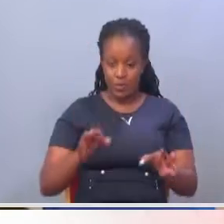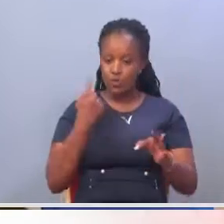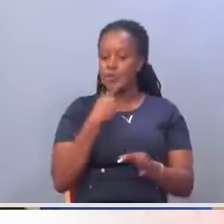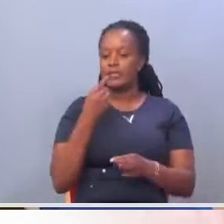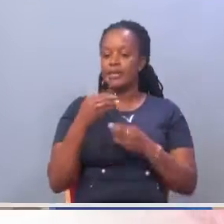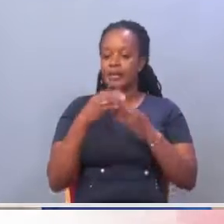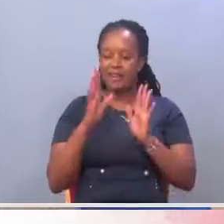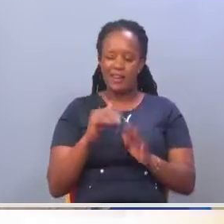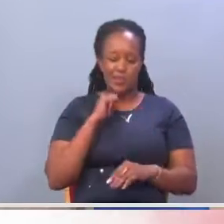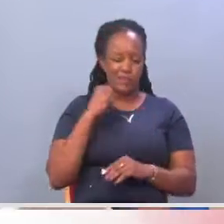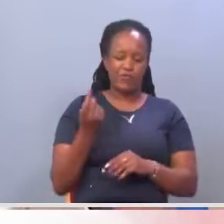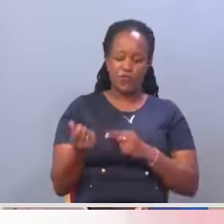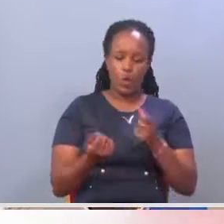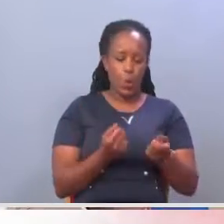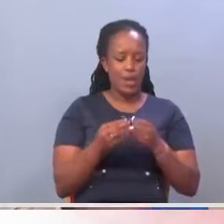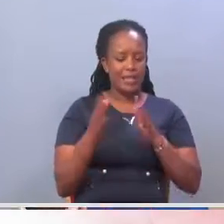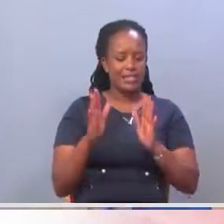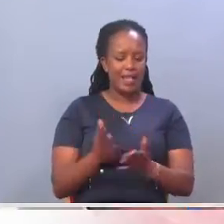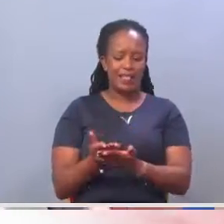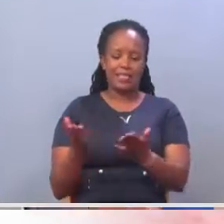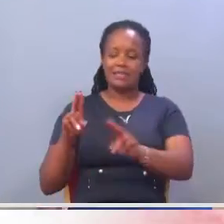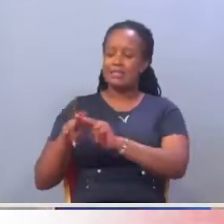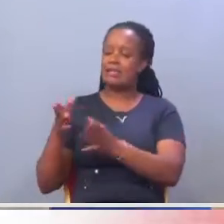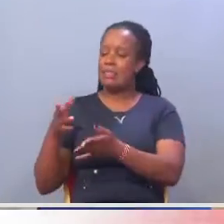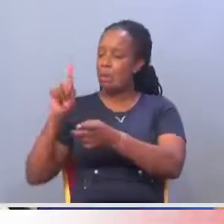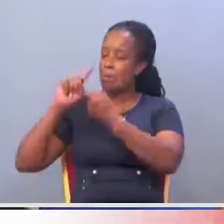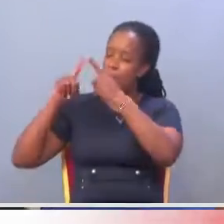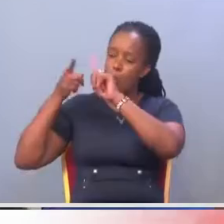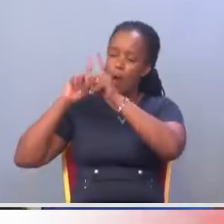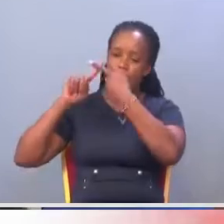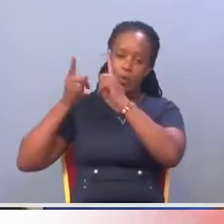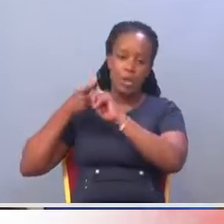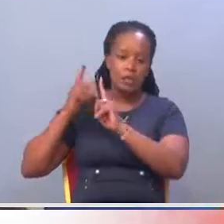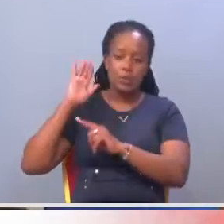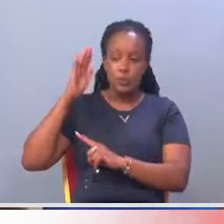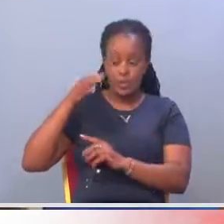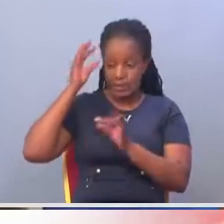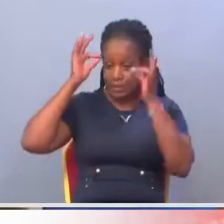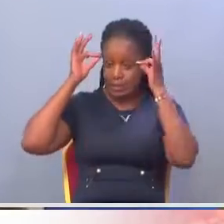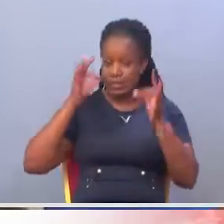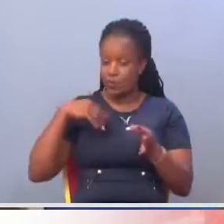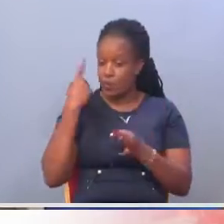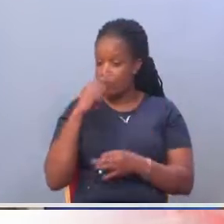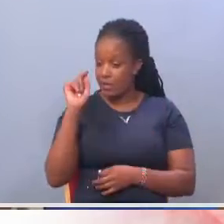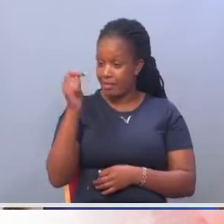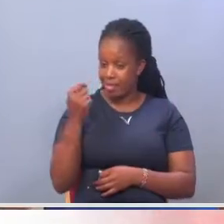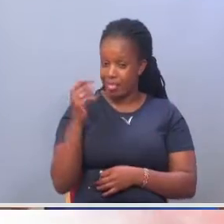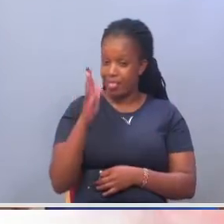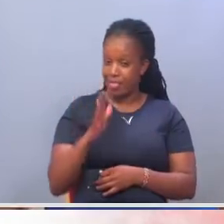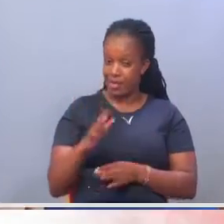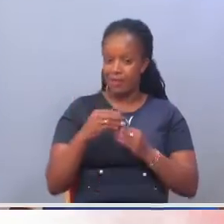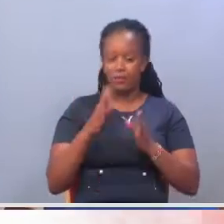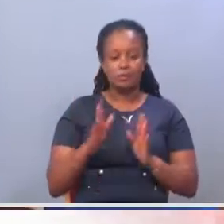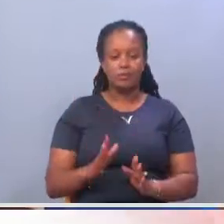a few leaders seated somewhere and imagining that they shall decide who shall be Kenya's leaders. We want